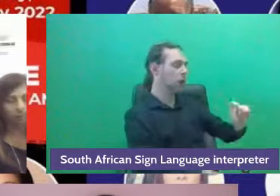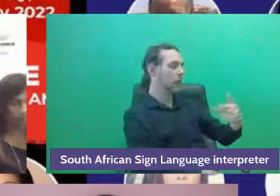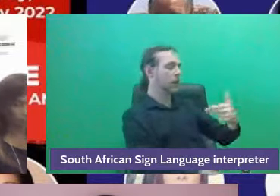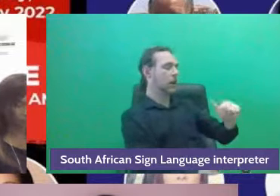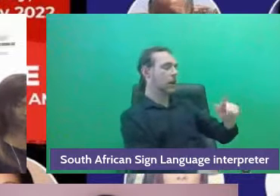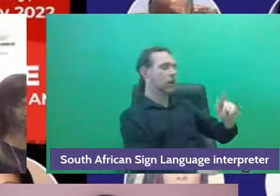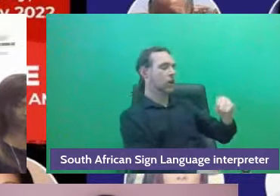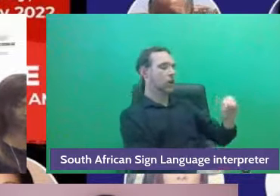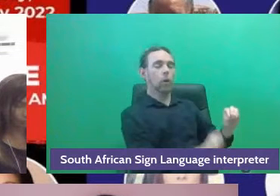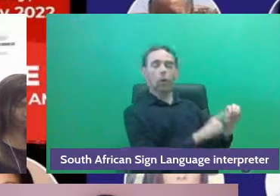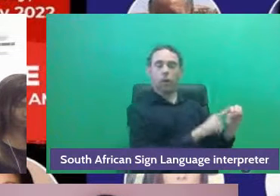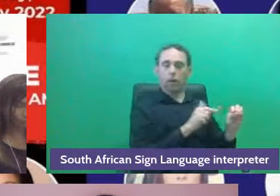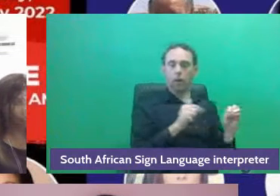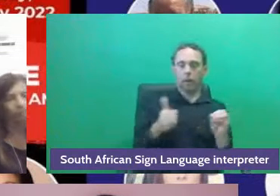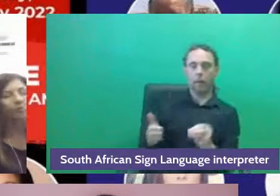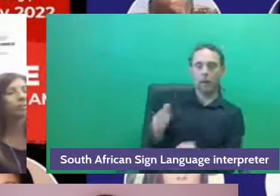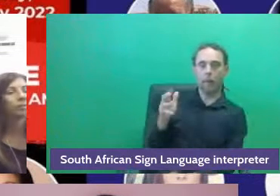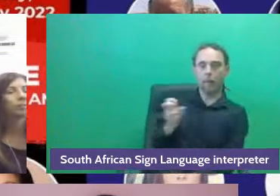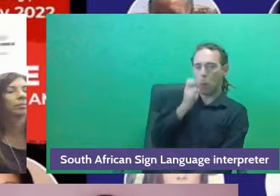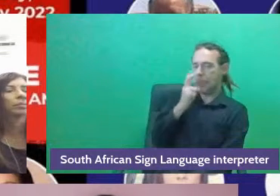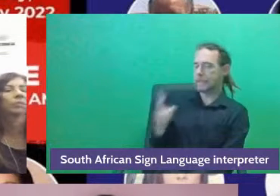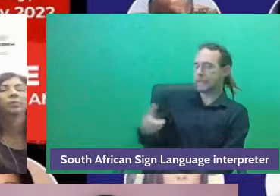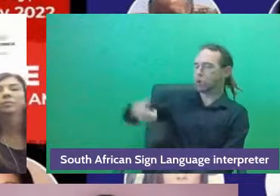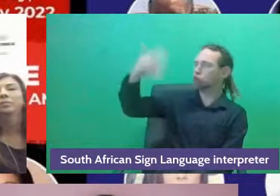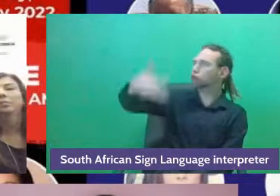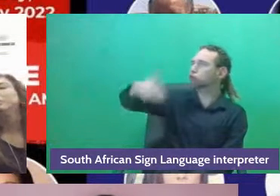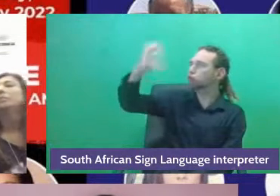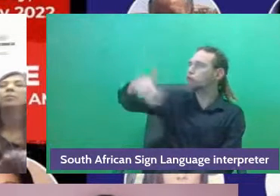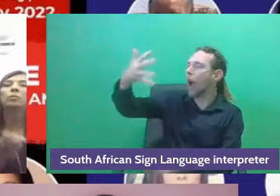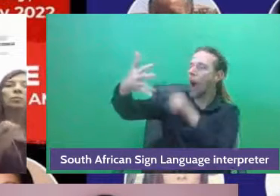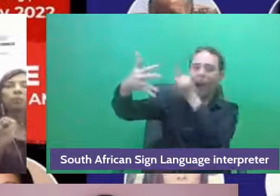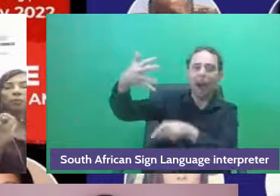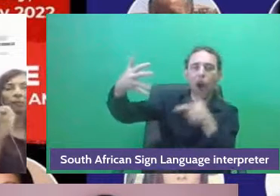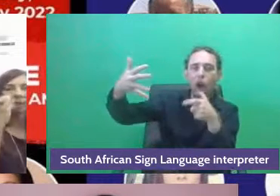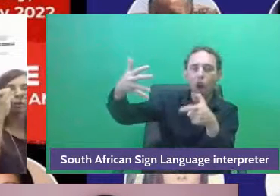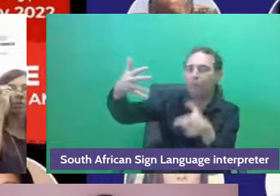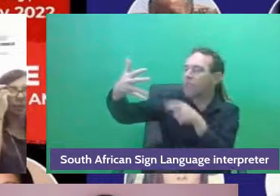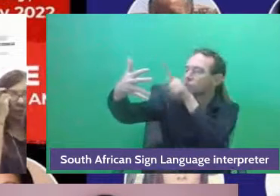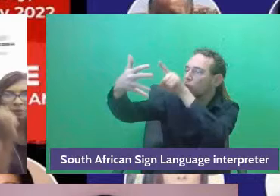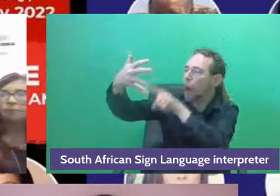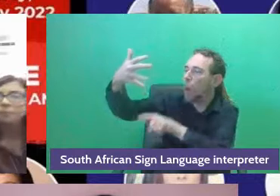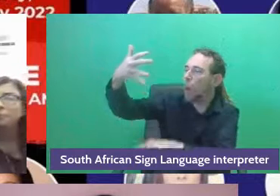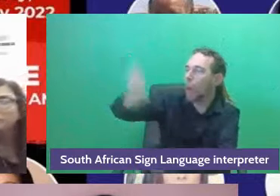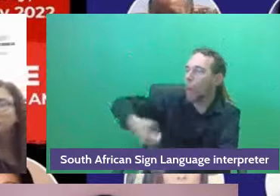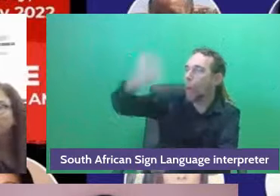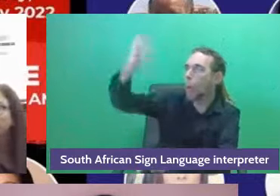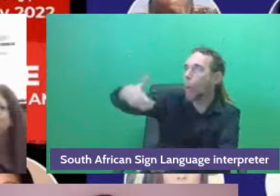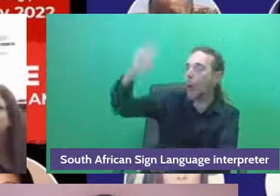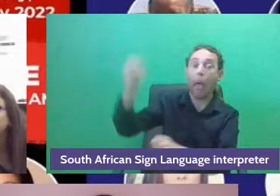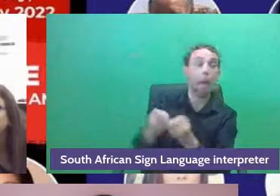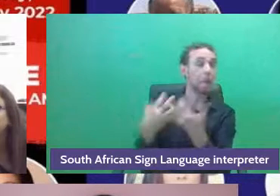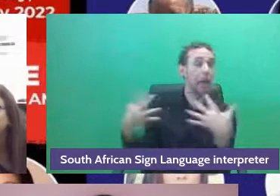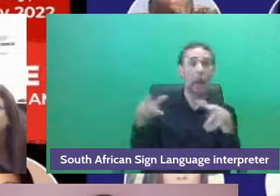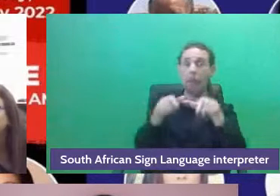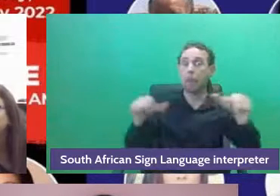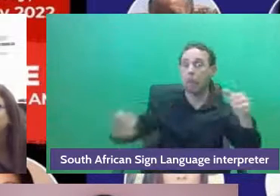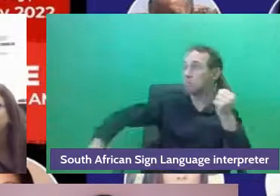look at the comment section, and we're getting a lot of echoing in terms